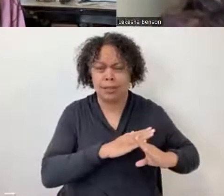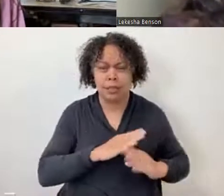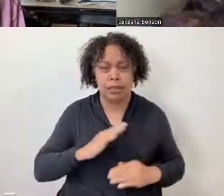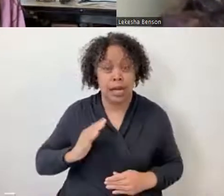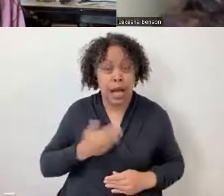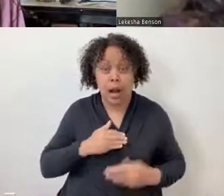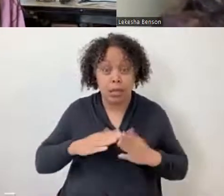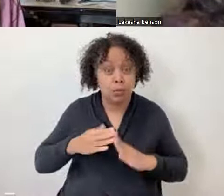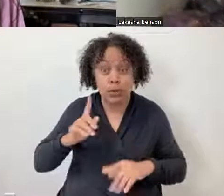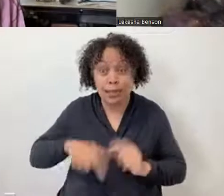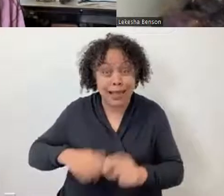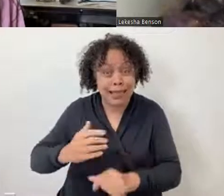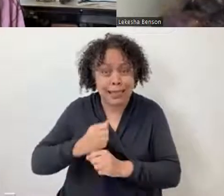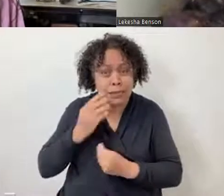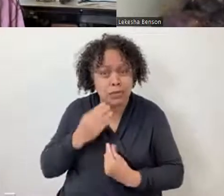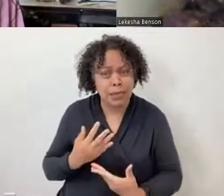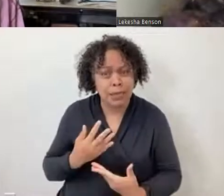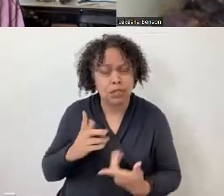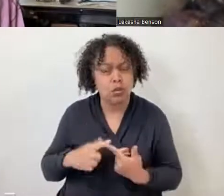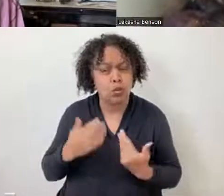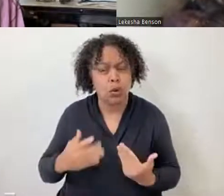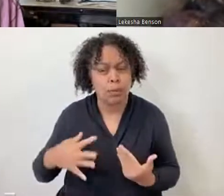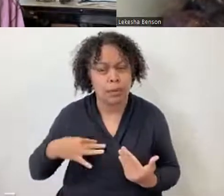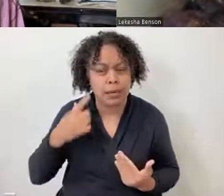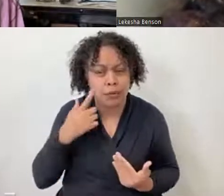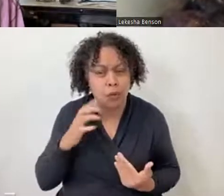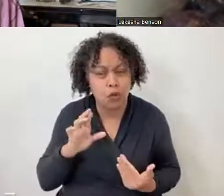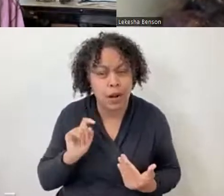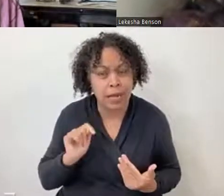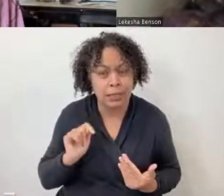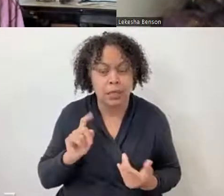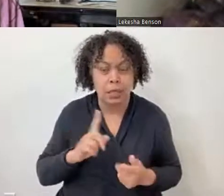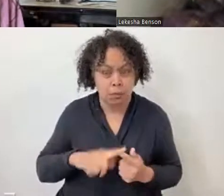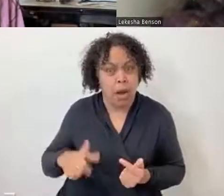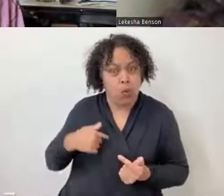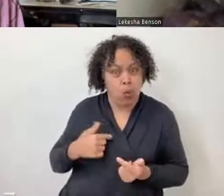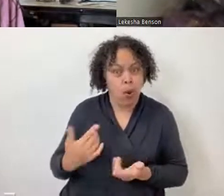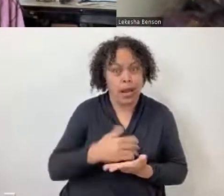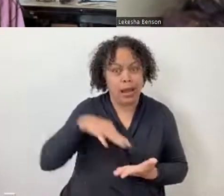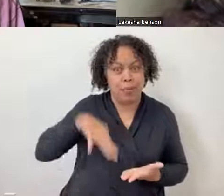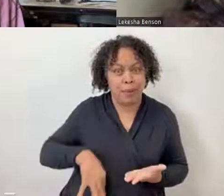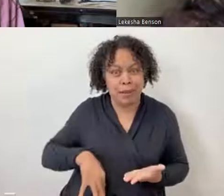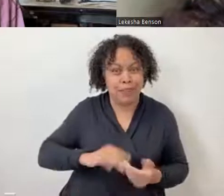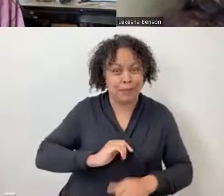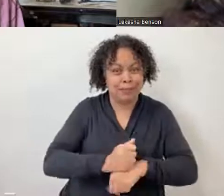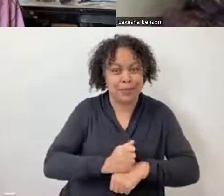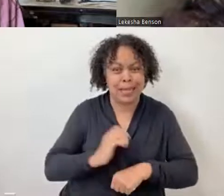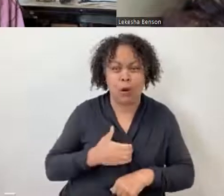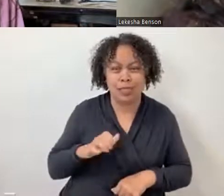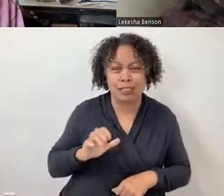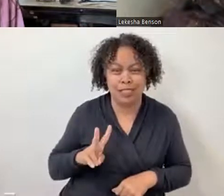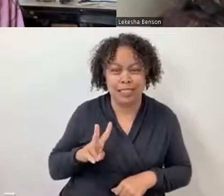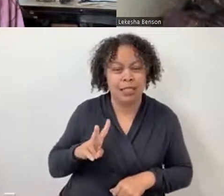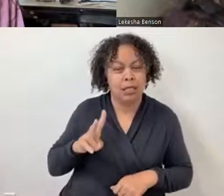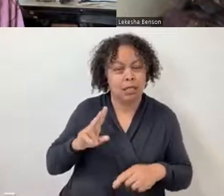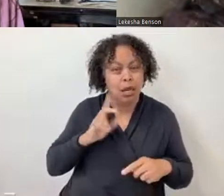even get the information to then apply for their grants that we've reaped and built our CVs on. So one of the things